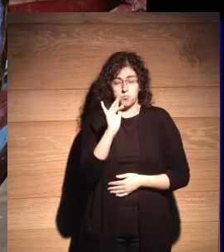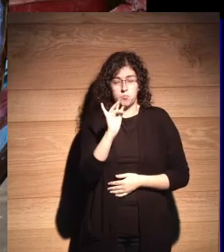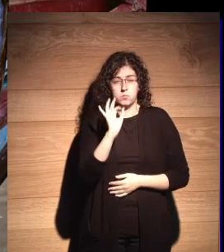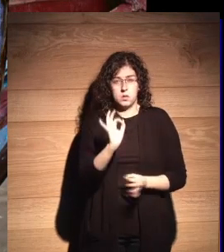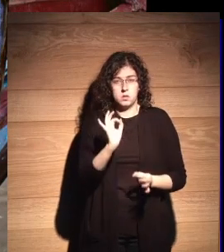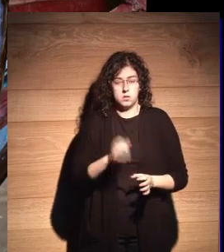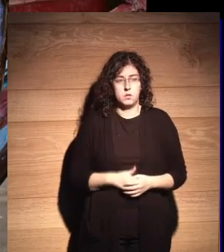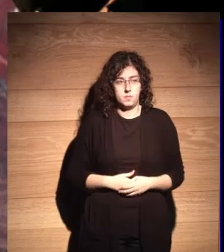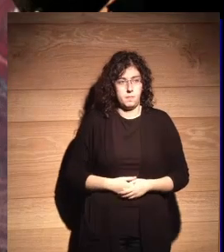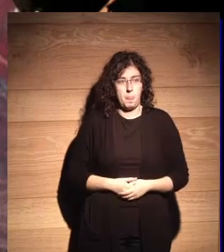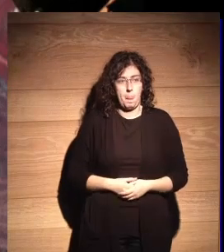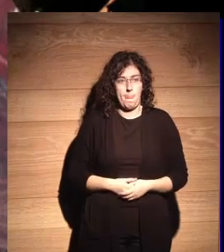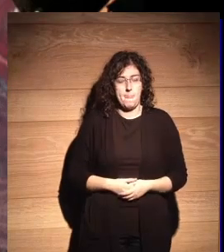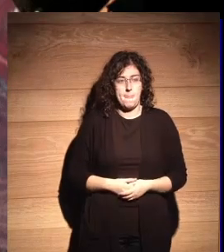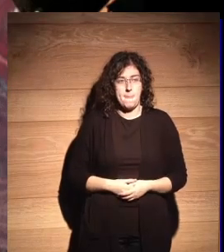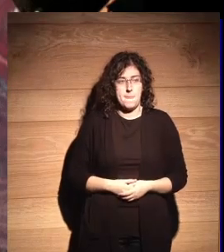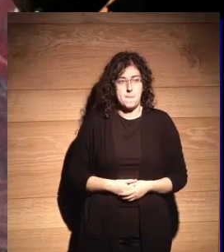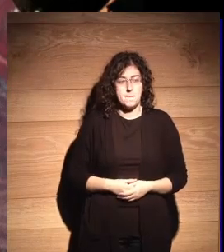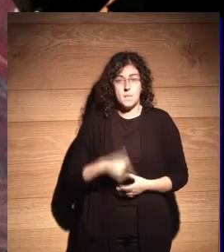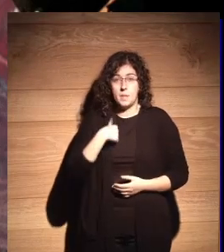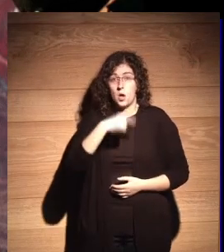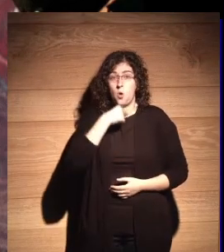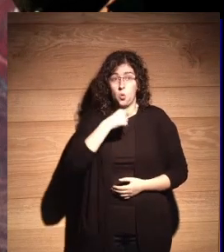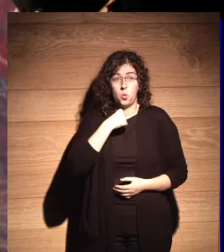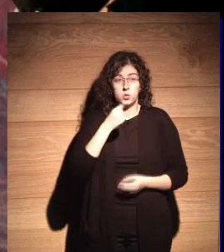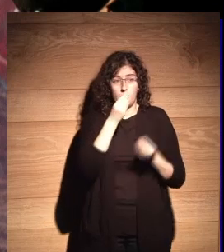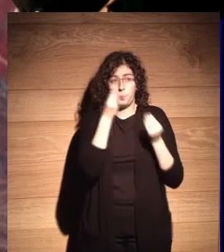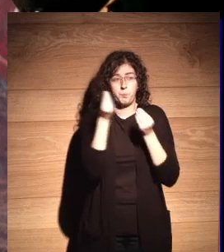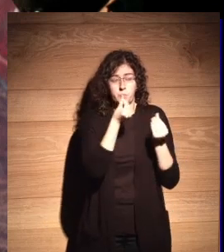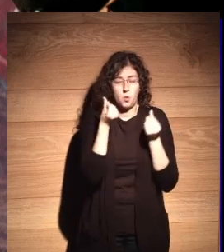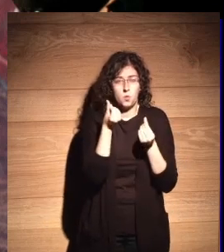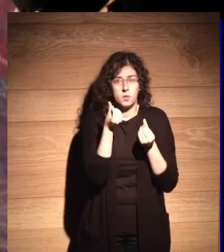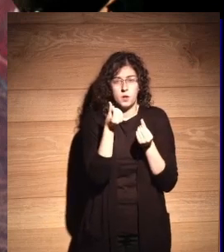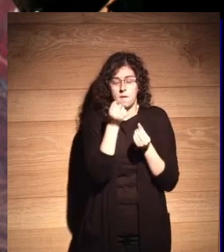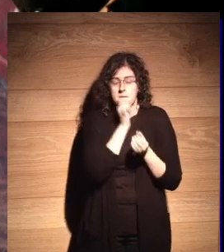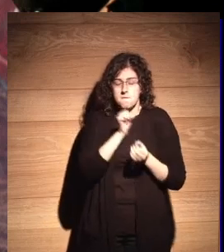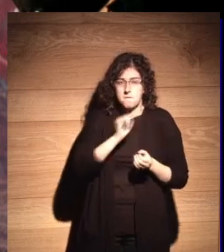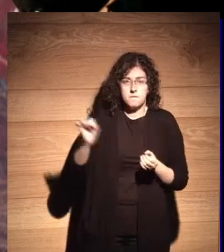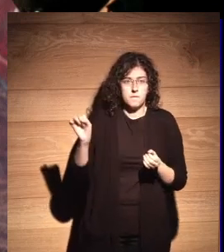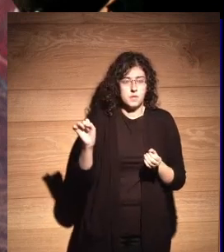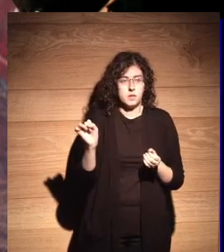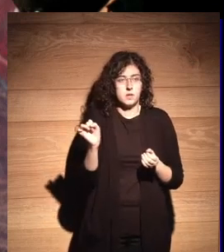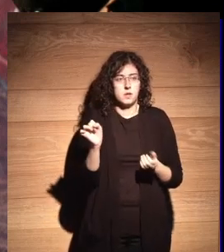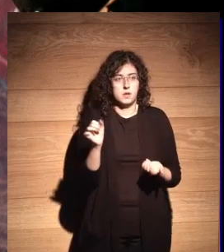such great style and flair. This was a festival, but